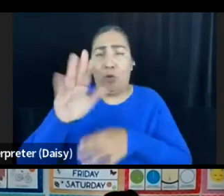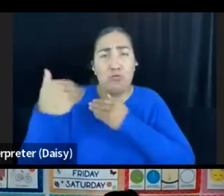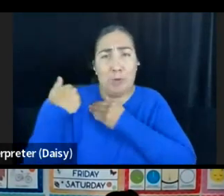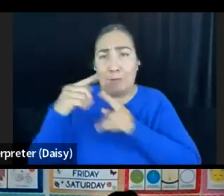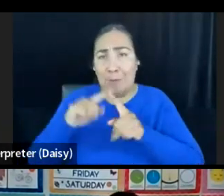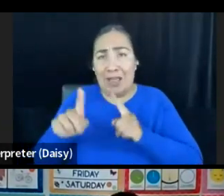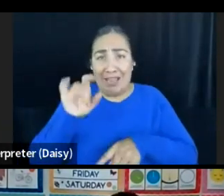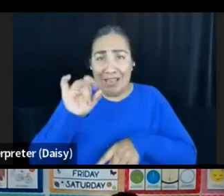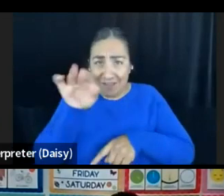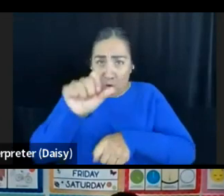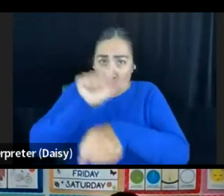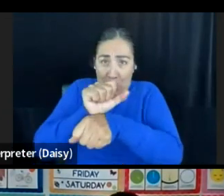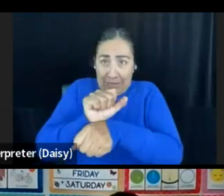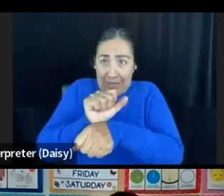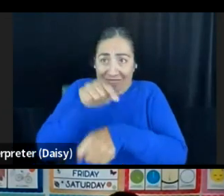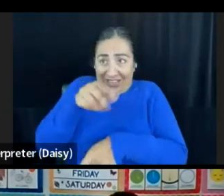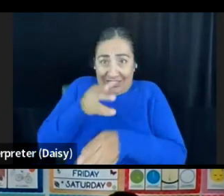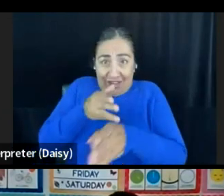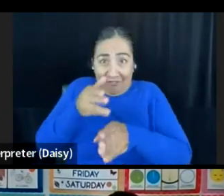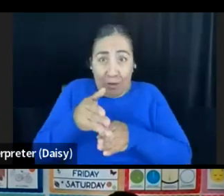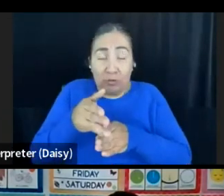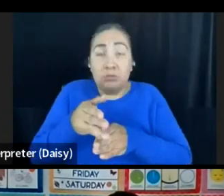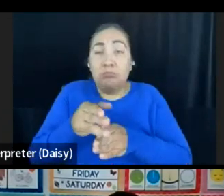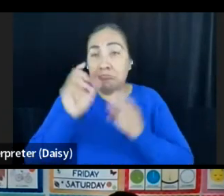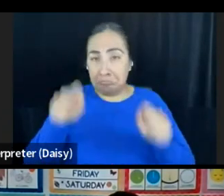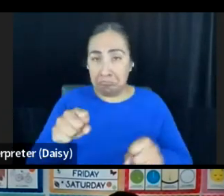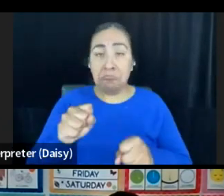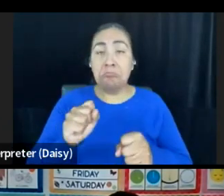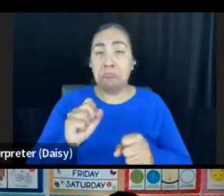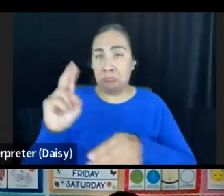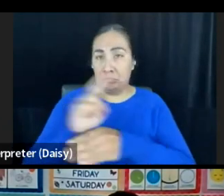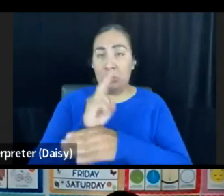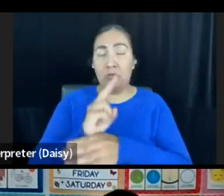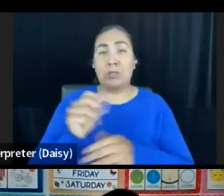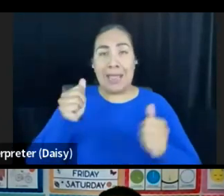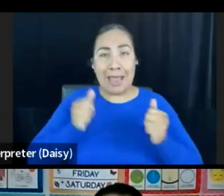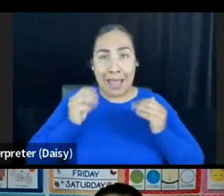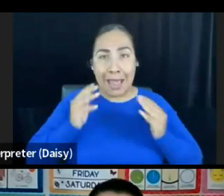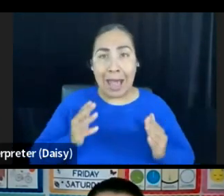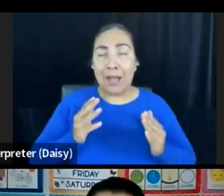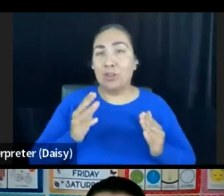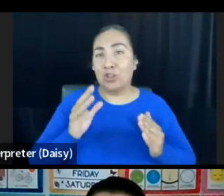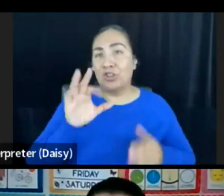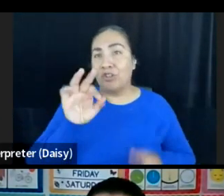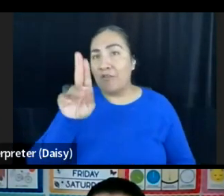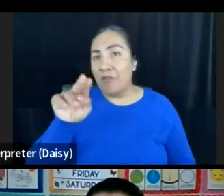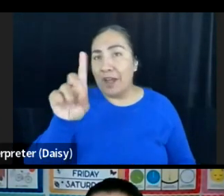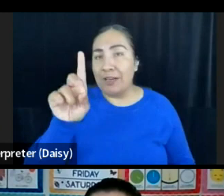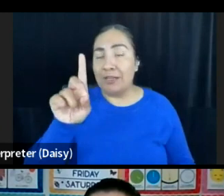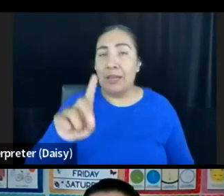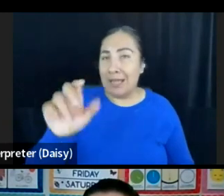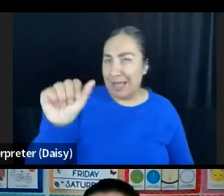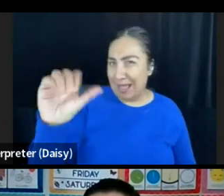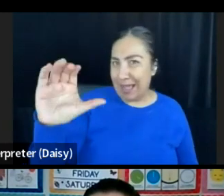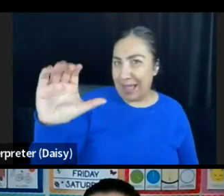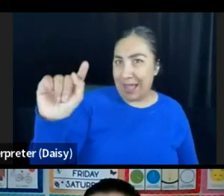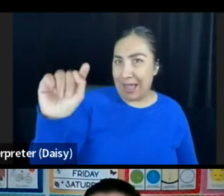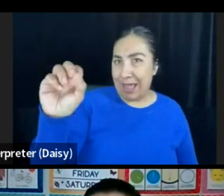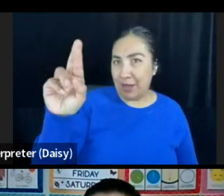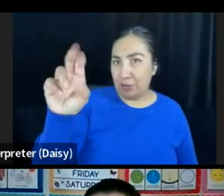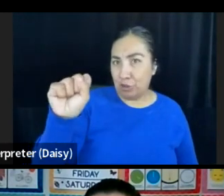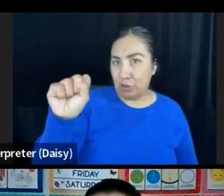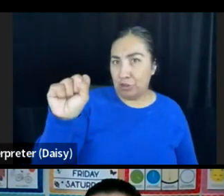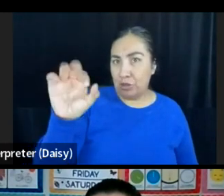in this field, you can use the Actors Fund. And it's not just mental health. They have a very, very wide range